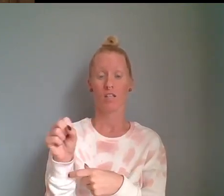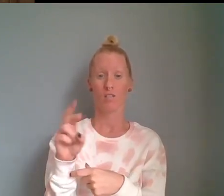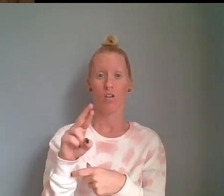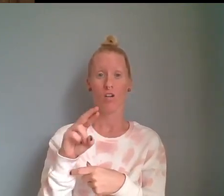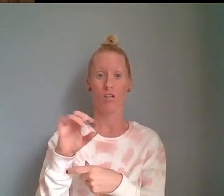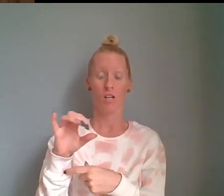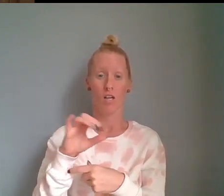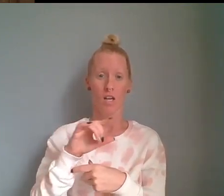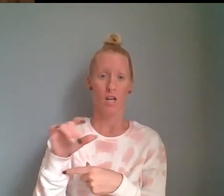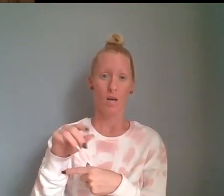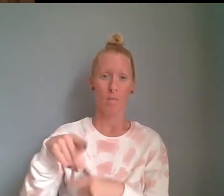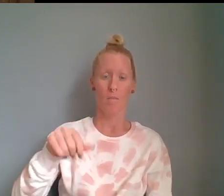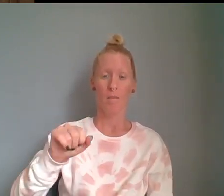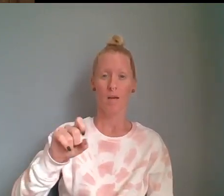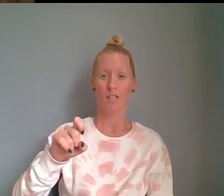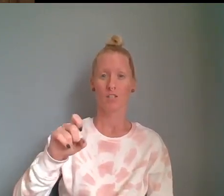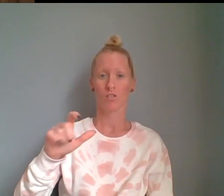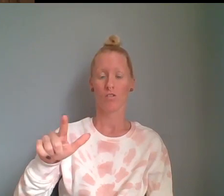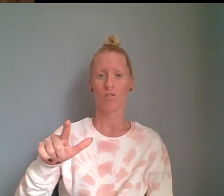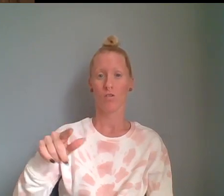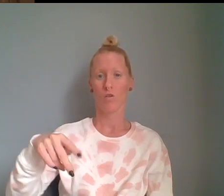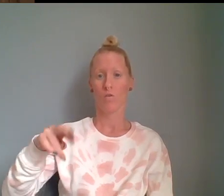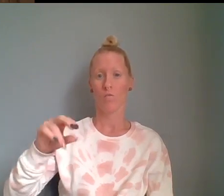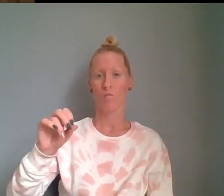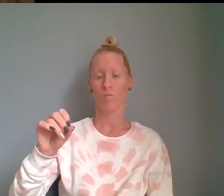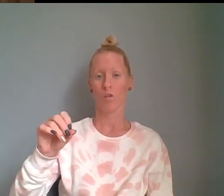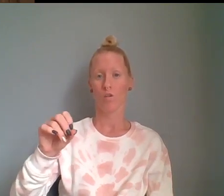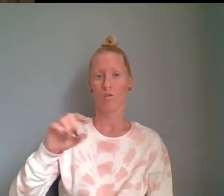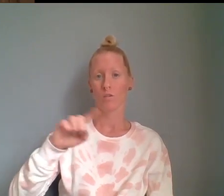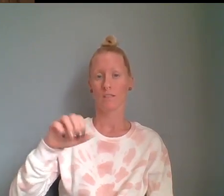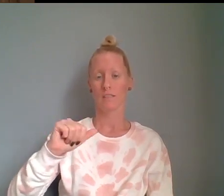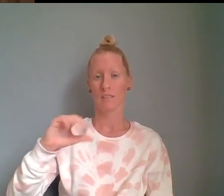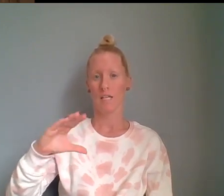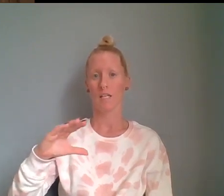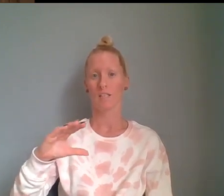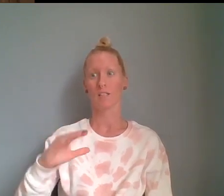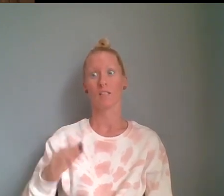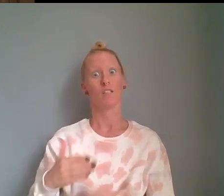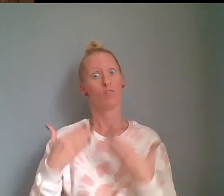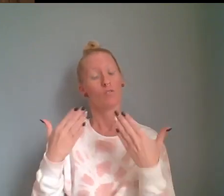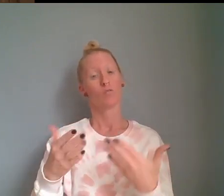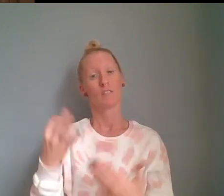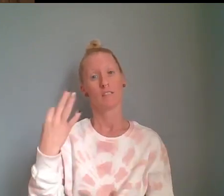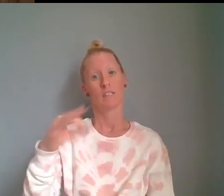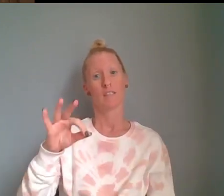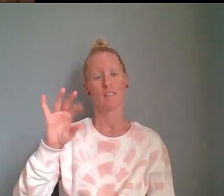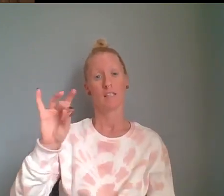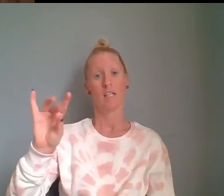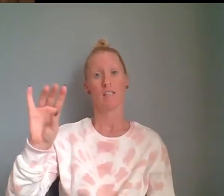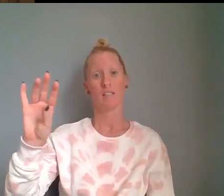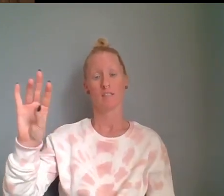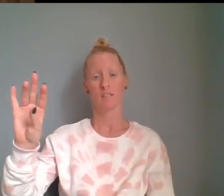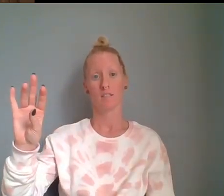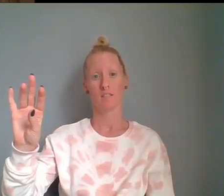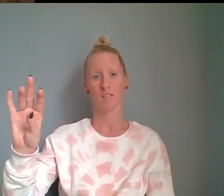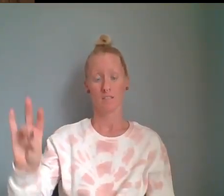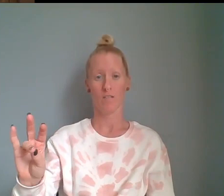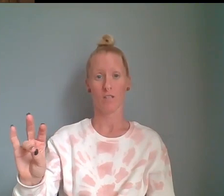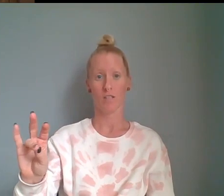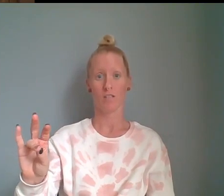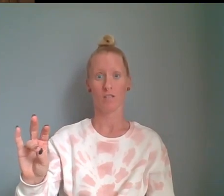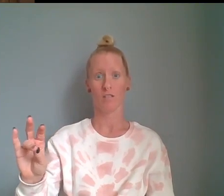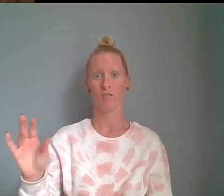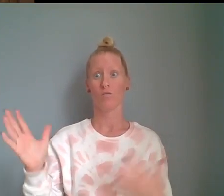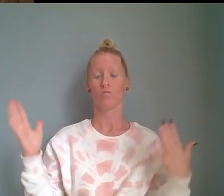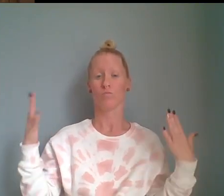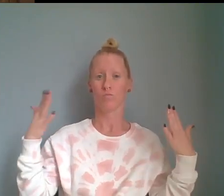Paxil, Prozac, and the like. They were introduced in 1987. Prozac was in the US market, and truly took over the